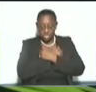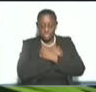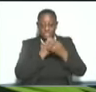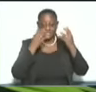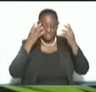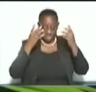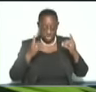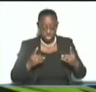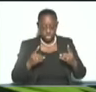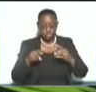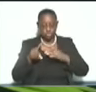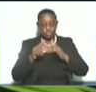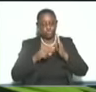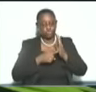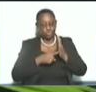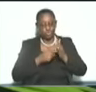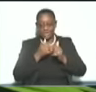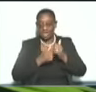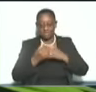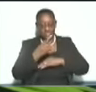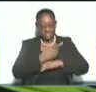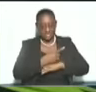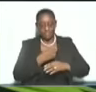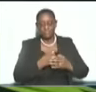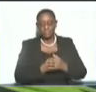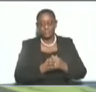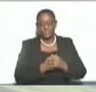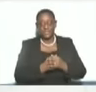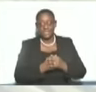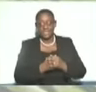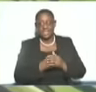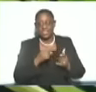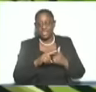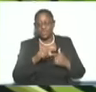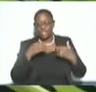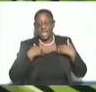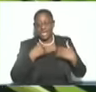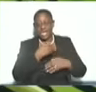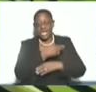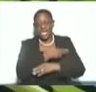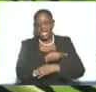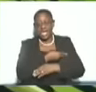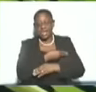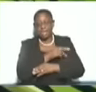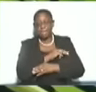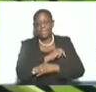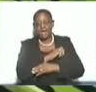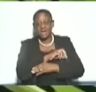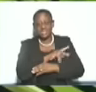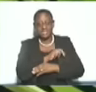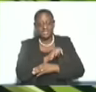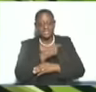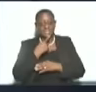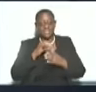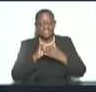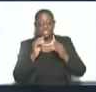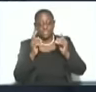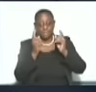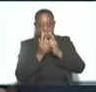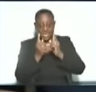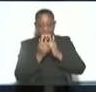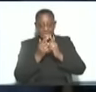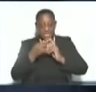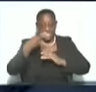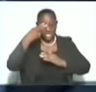you showed us every day. Also sharing was Education Minister and colleague, the Honorable Glenys Hannah-Martin, who says she met Wilchcombe in high